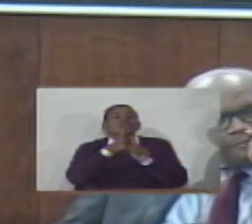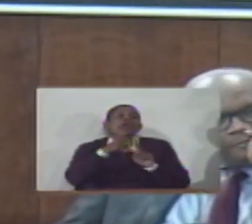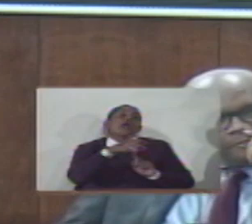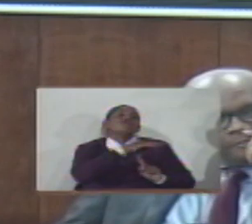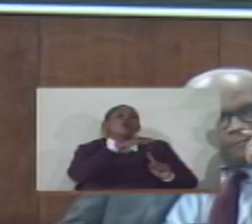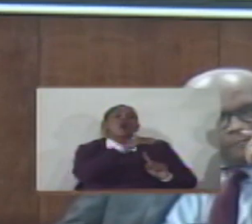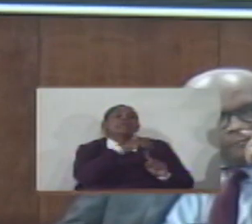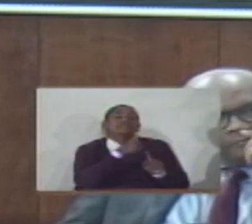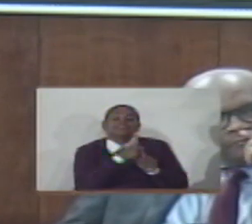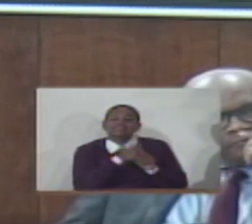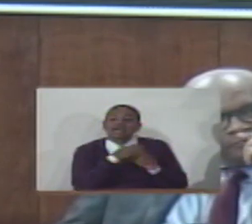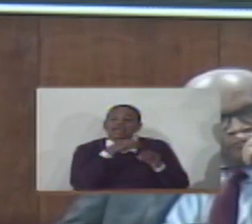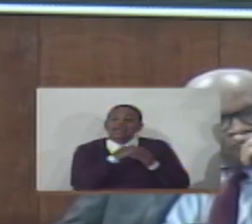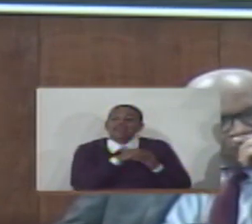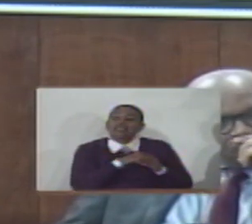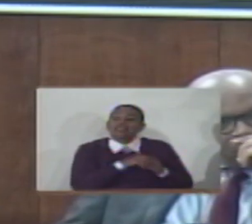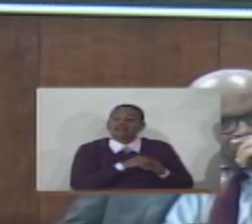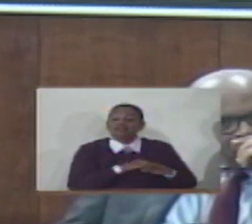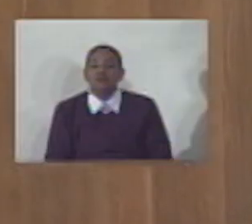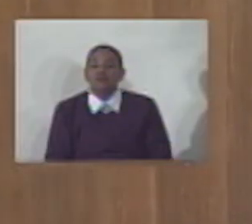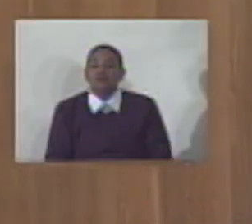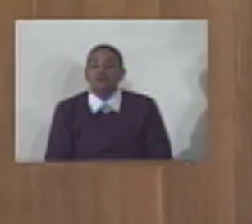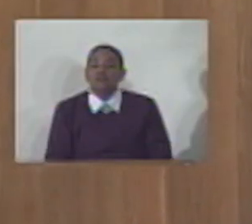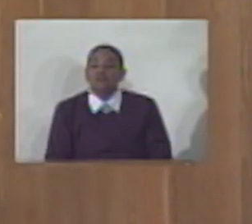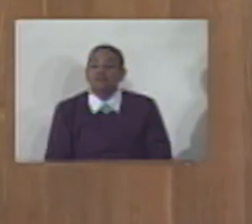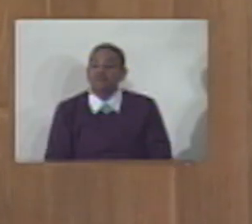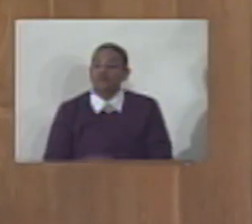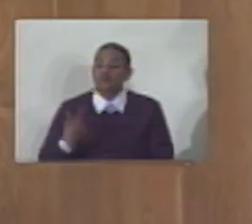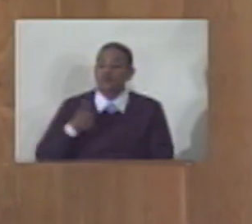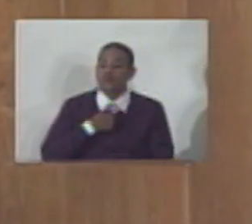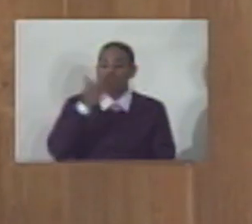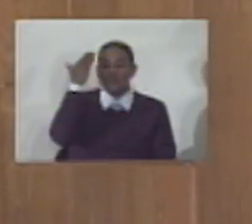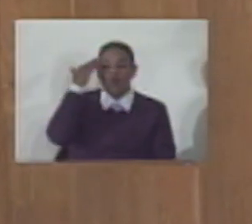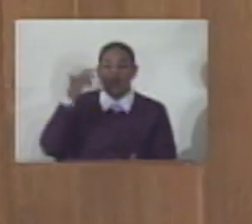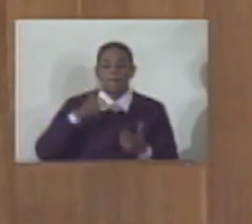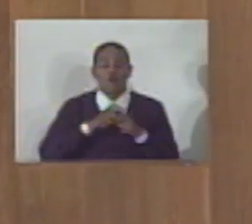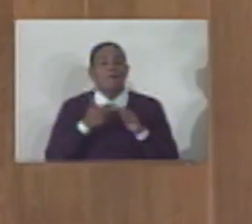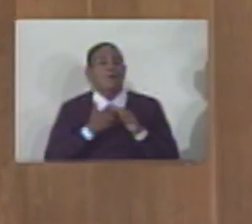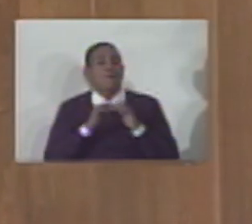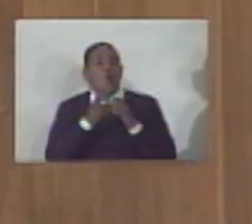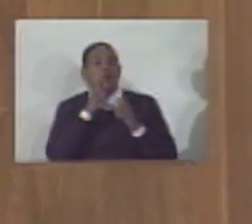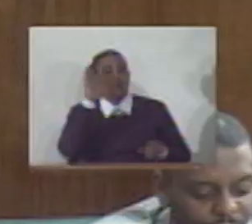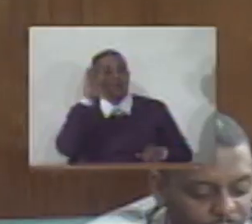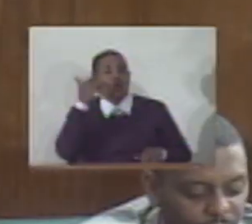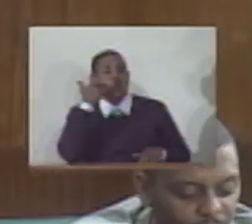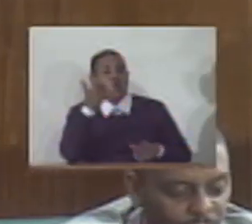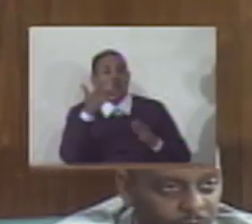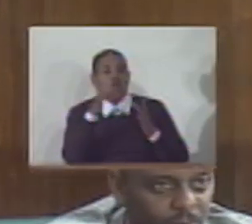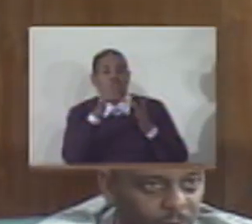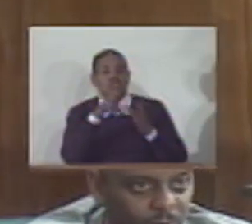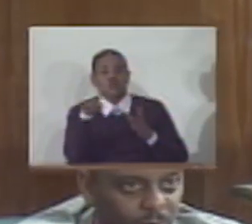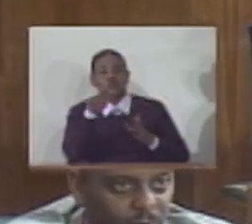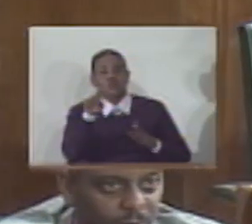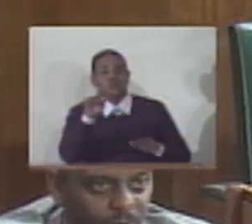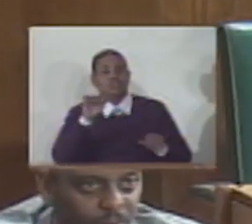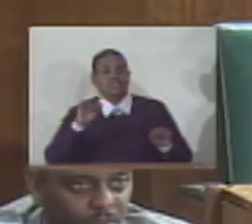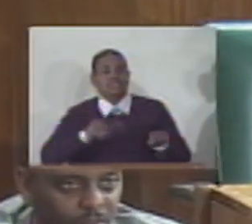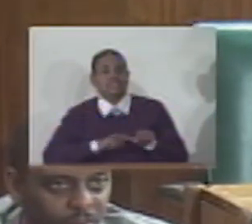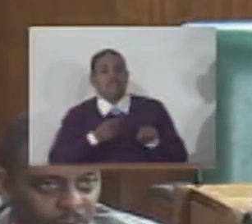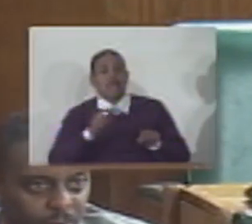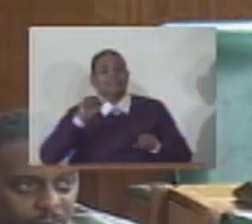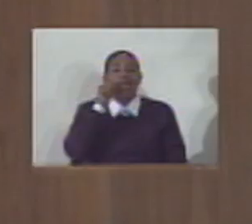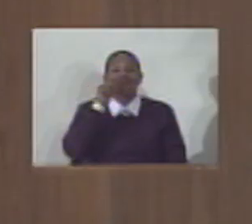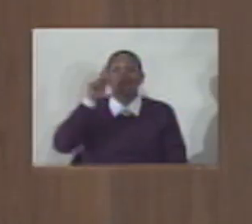$15 million to carry out the program. That allocation will be separate from the interventions normally undertaken by the National